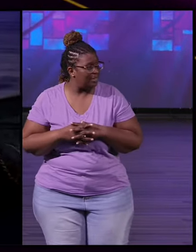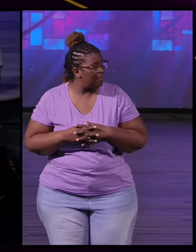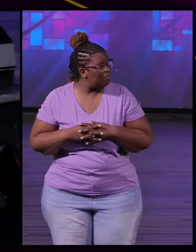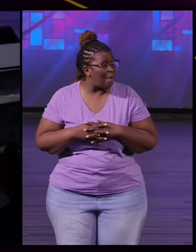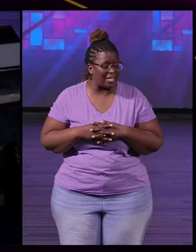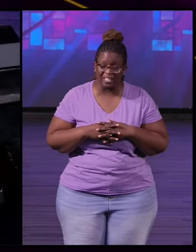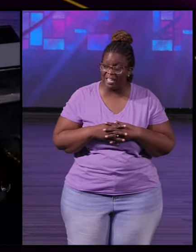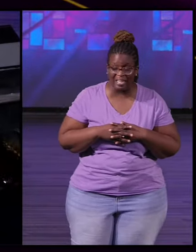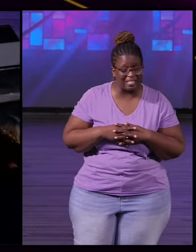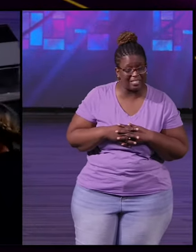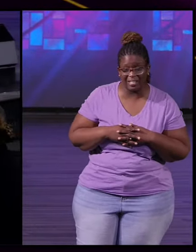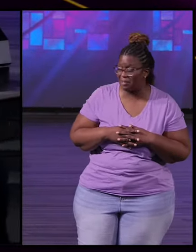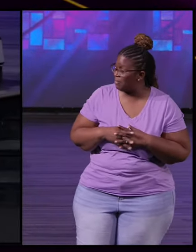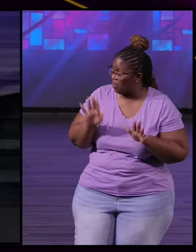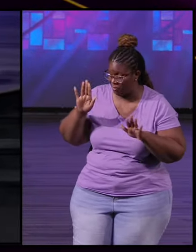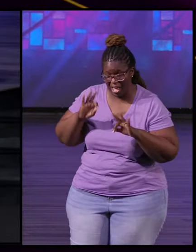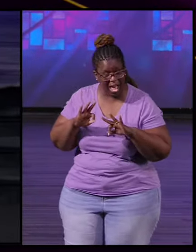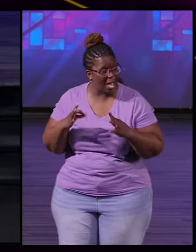Generations.